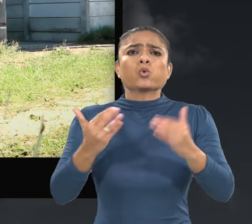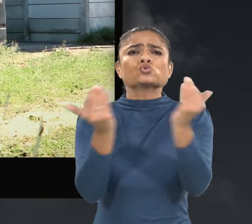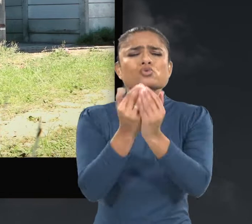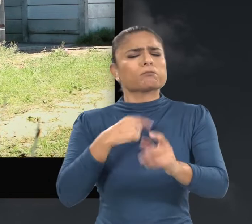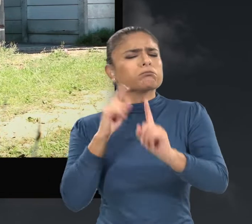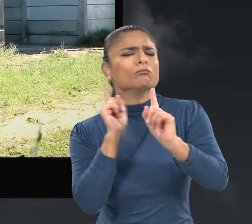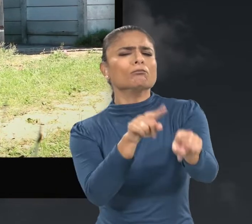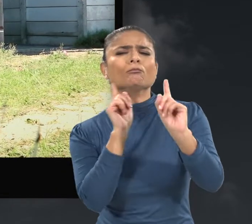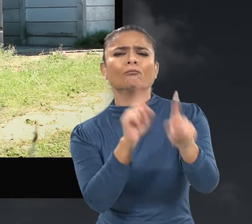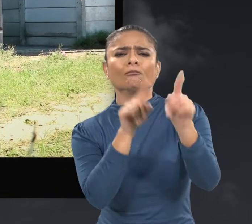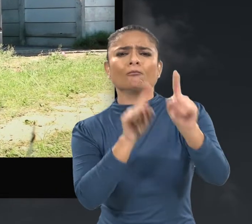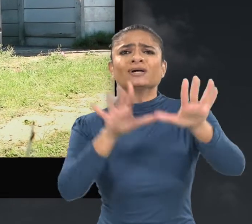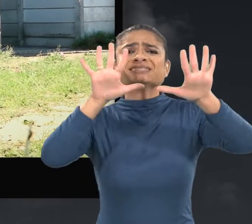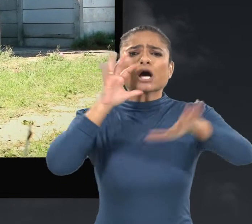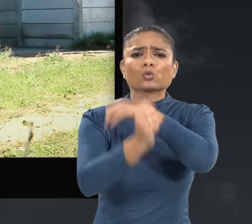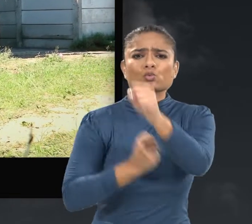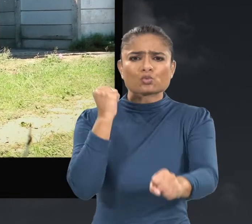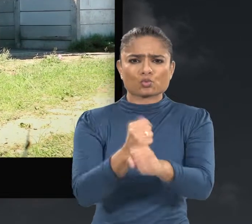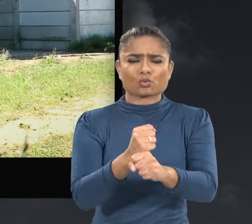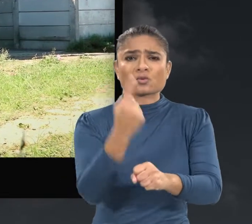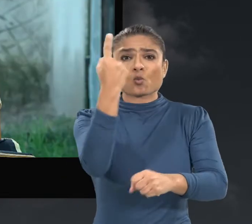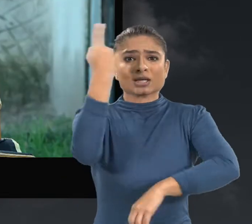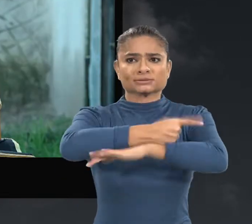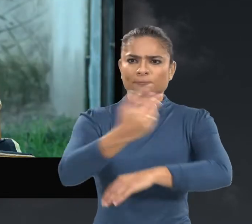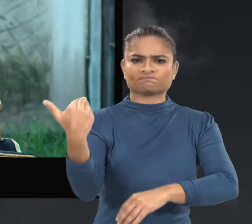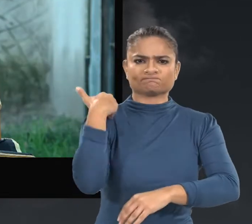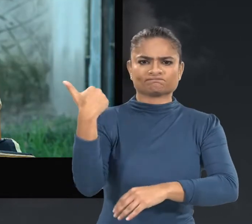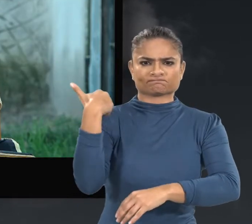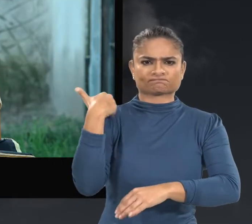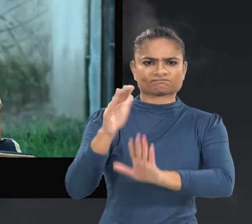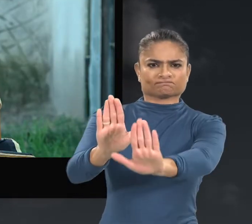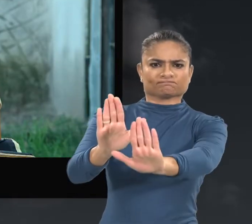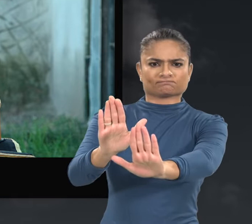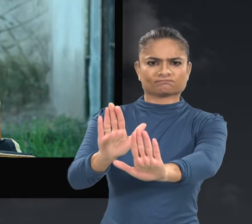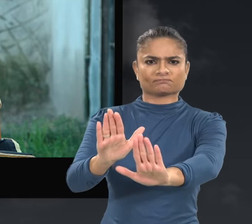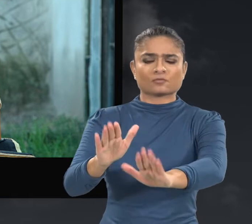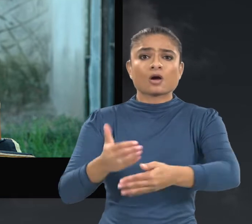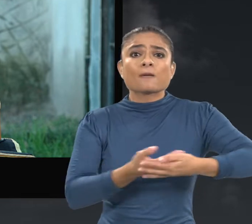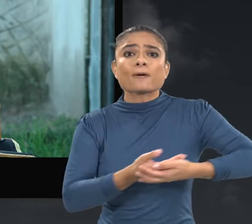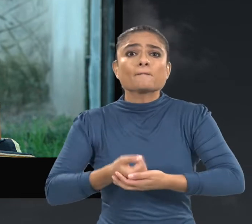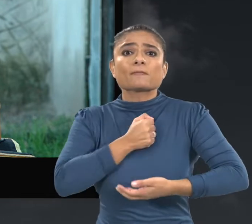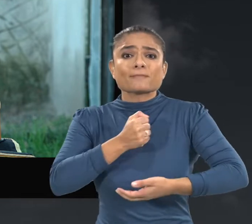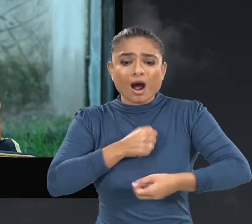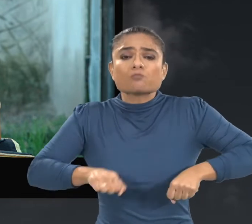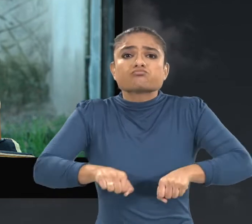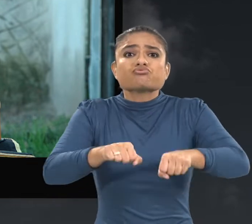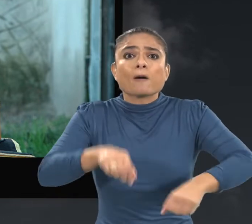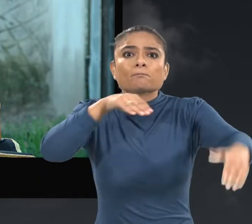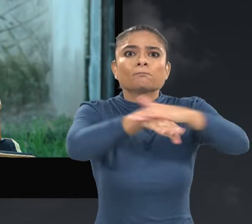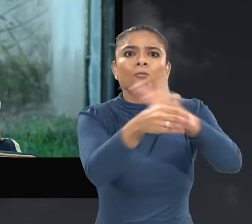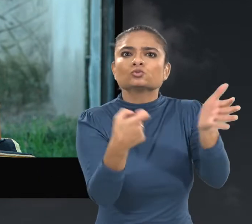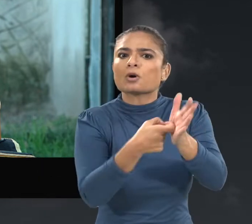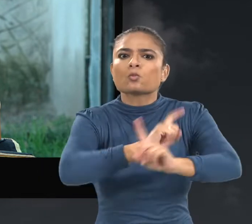It's a shop that I've gone to for over 10 years. This particular day, I was stopped. I wasn't